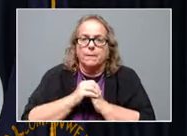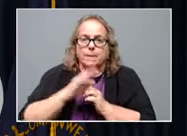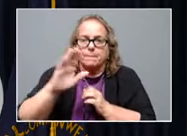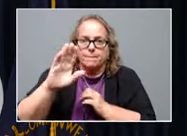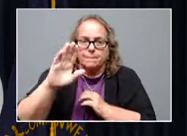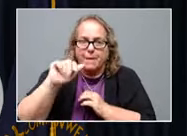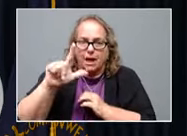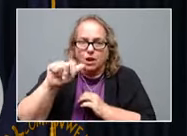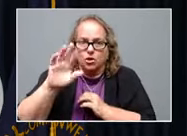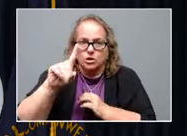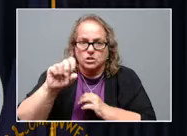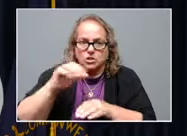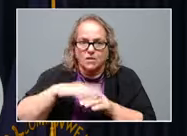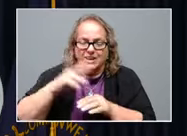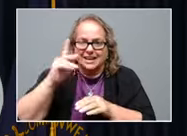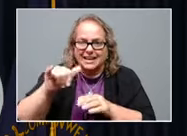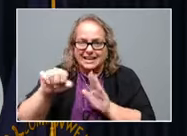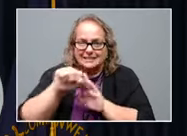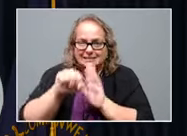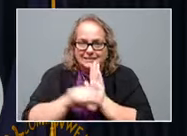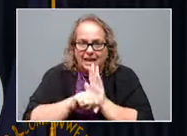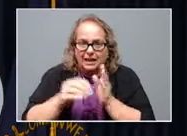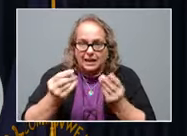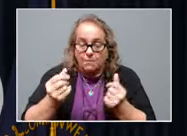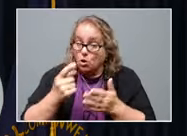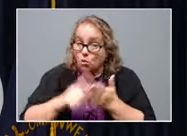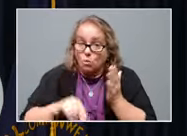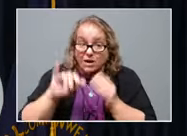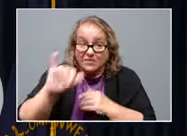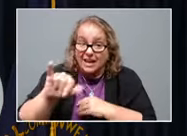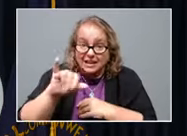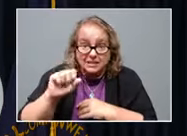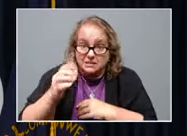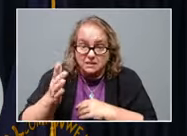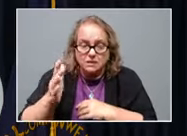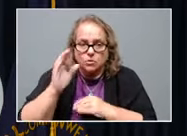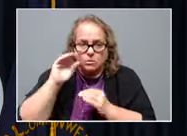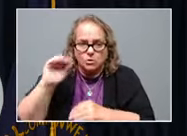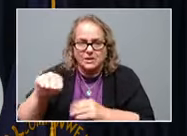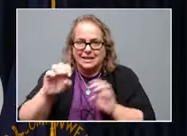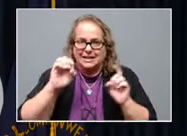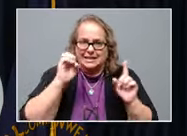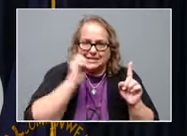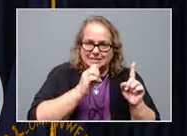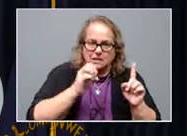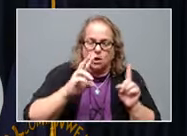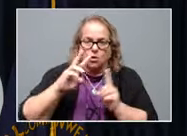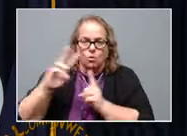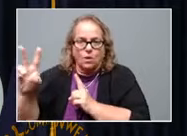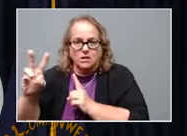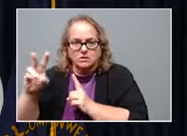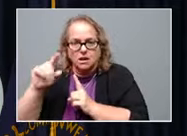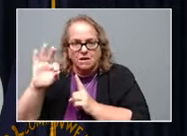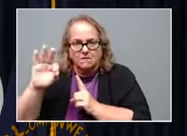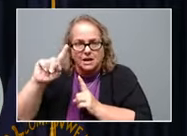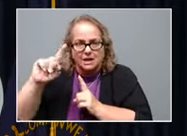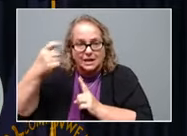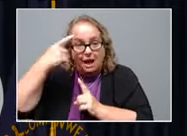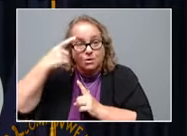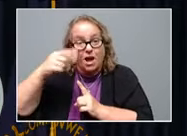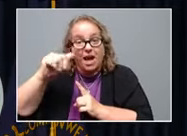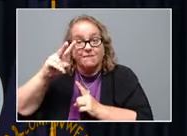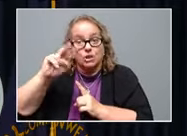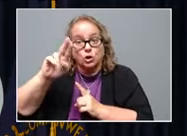Capitol. What those are going to do is they're going to be installed at the east and west ends of the portion of Capitol Avenue that runs in